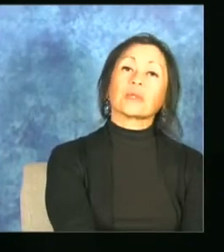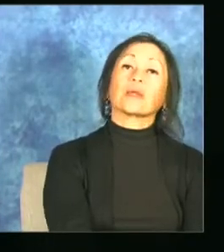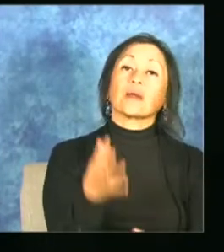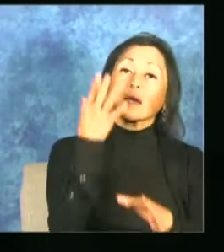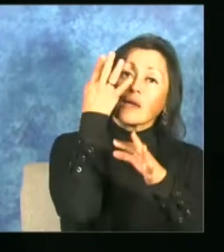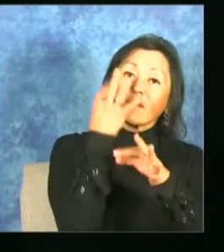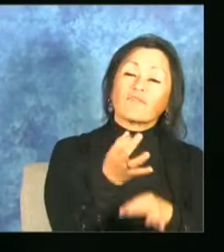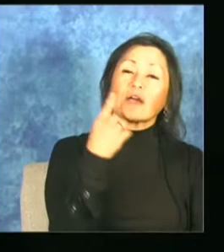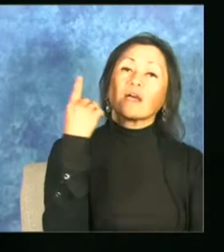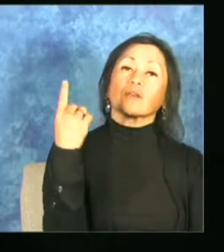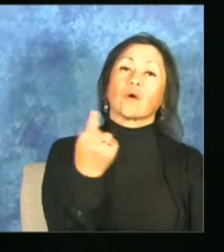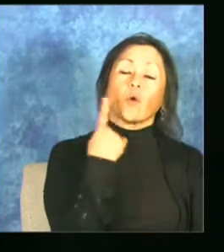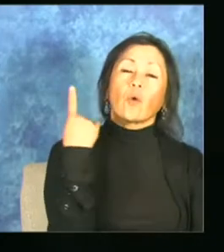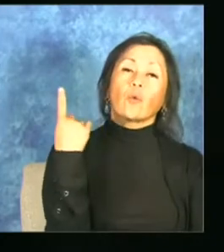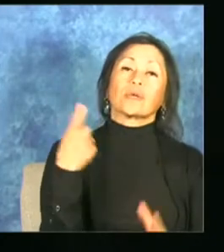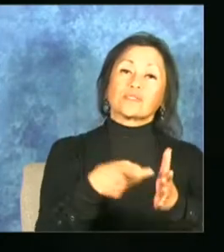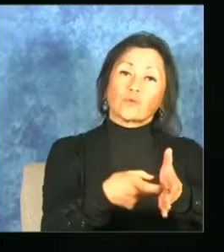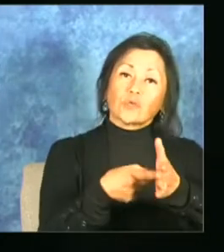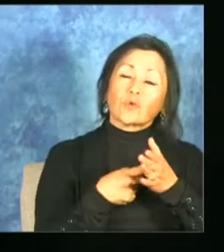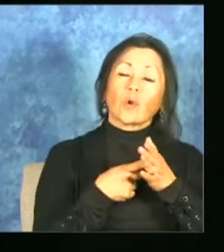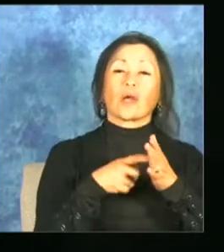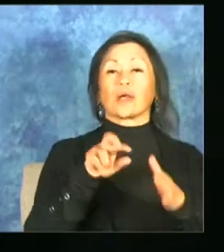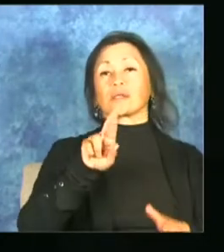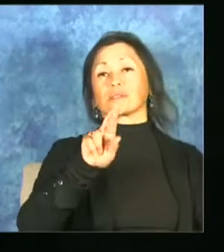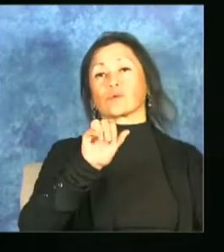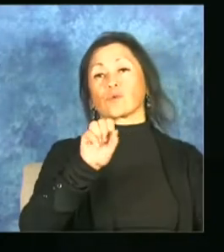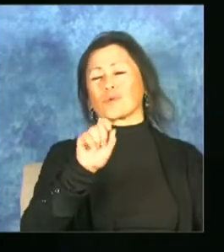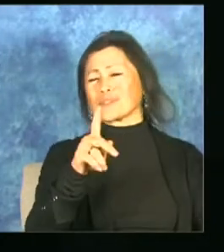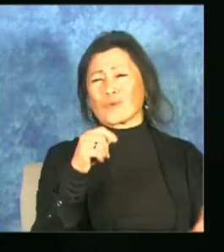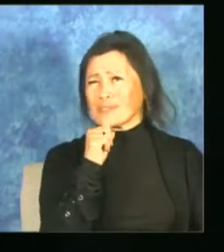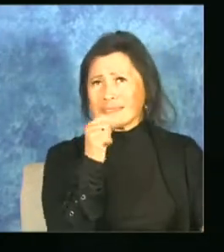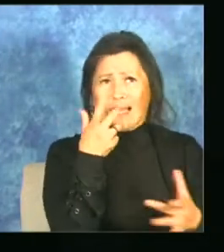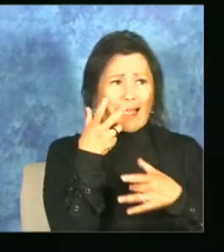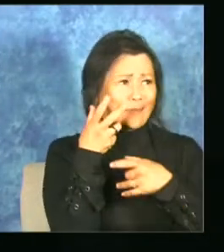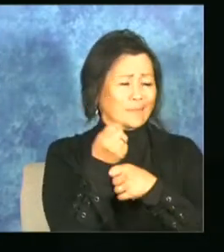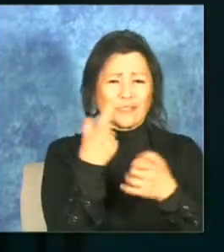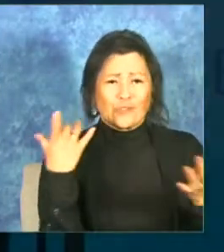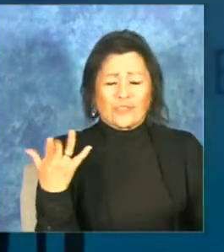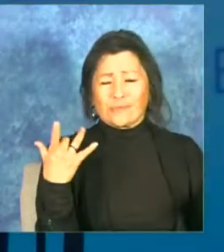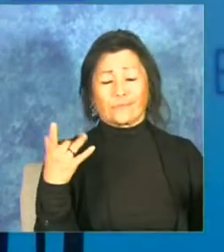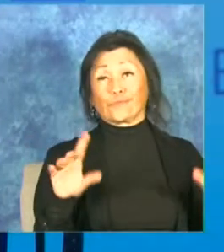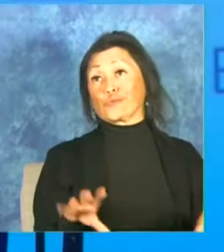Faith always requires risk, or you're not operating in faith, you're just operating